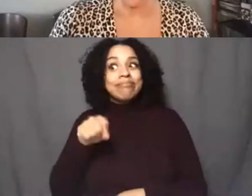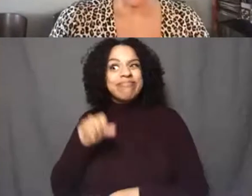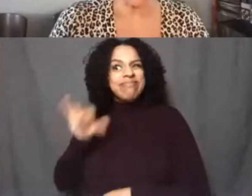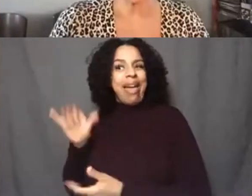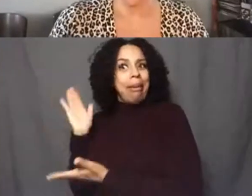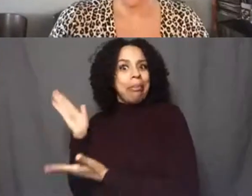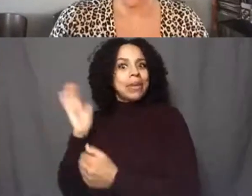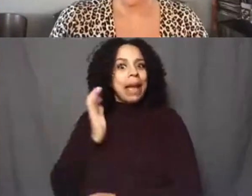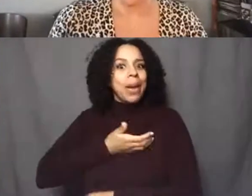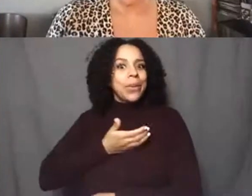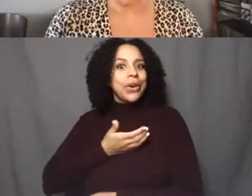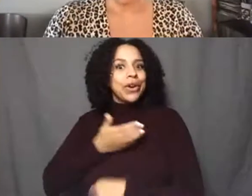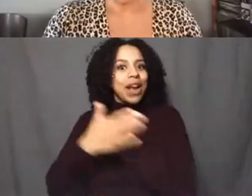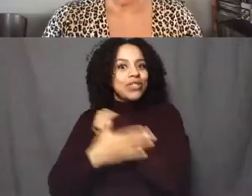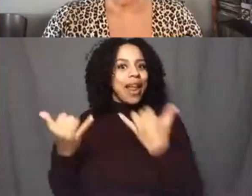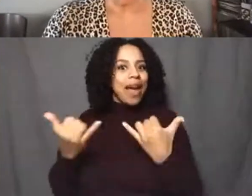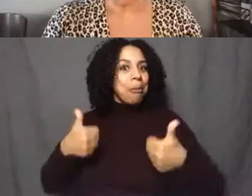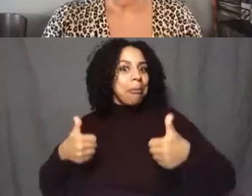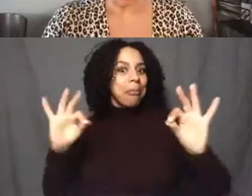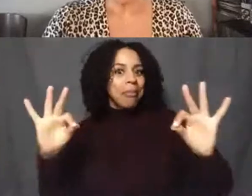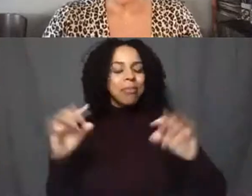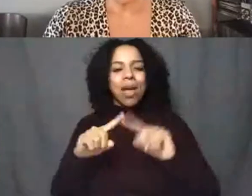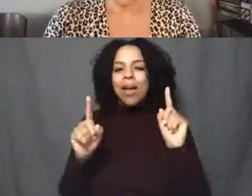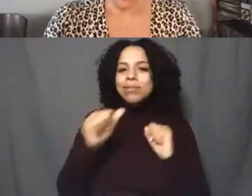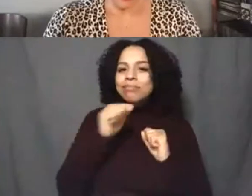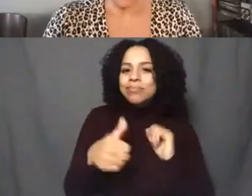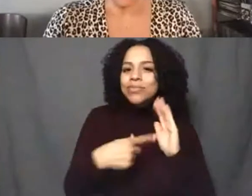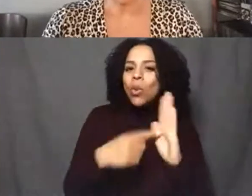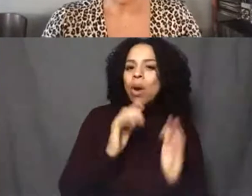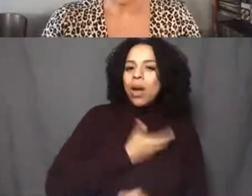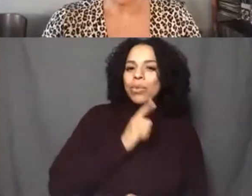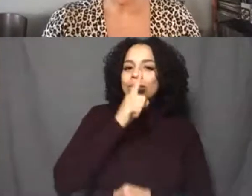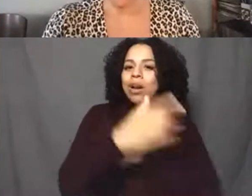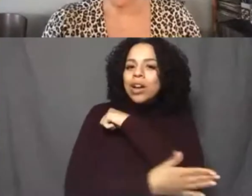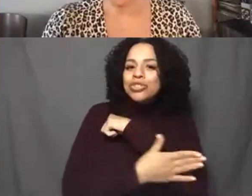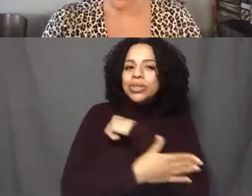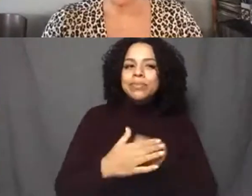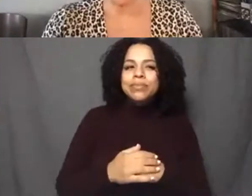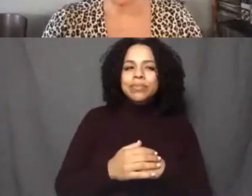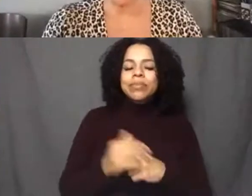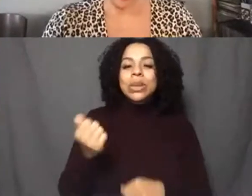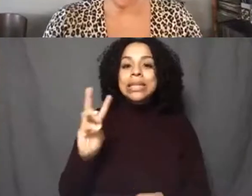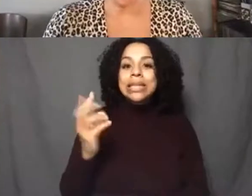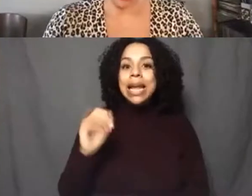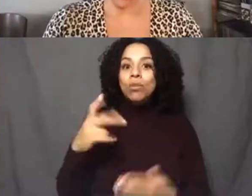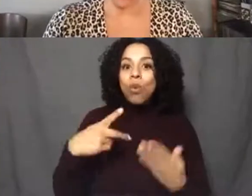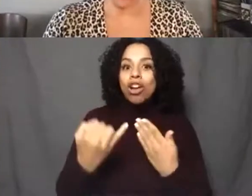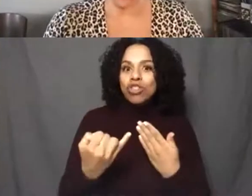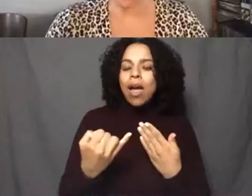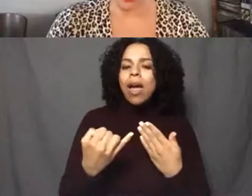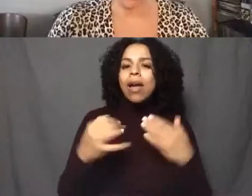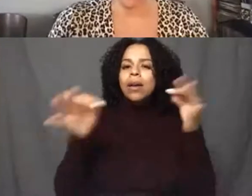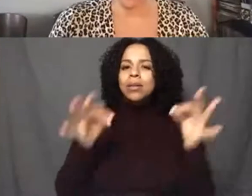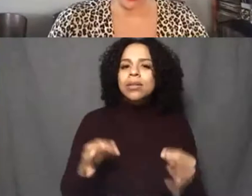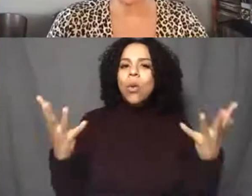really, really deal with what built our society in hopes that in finally being honest about what built